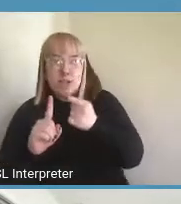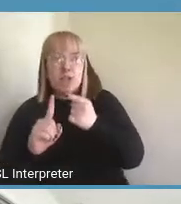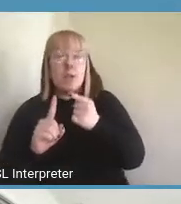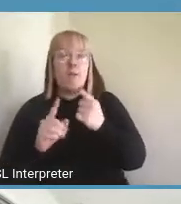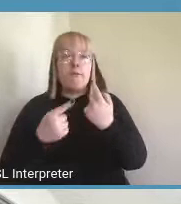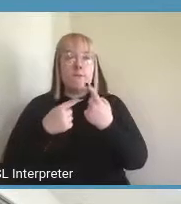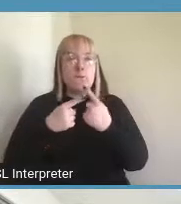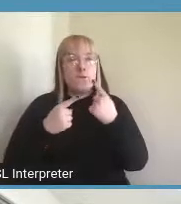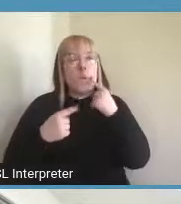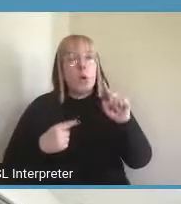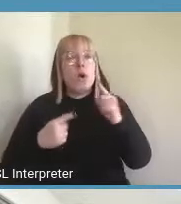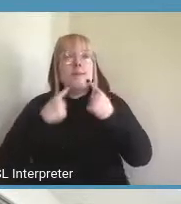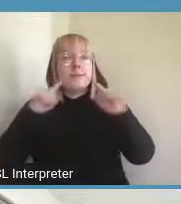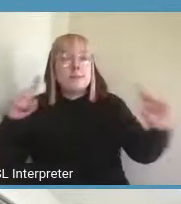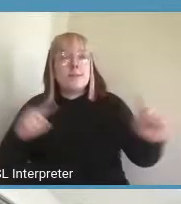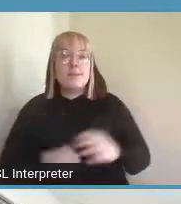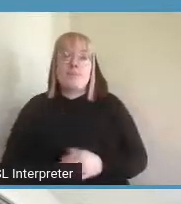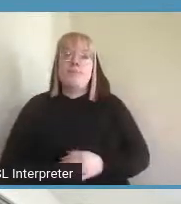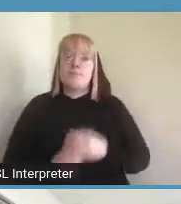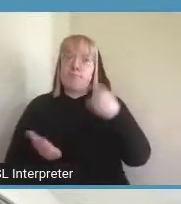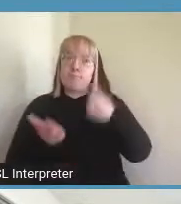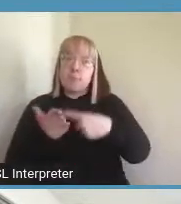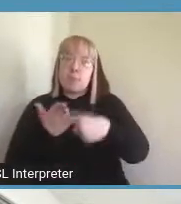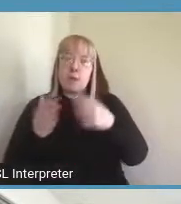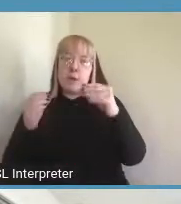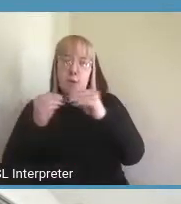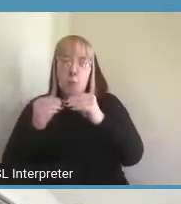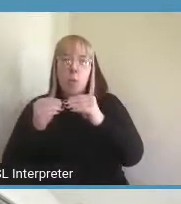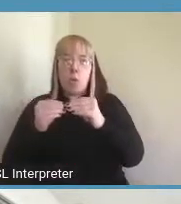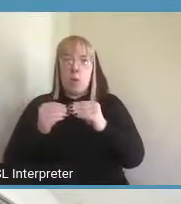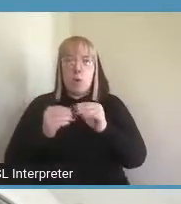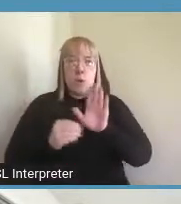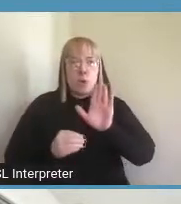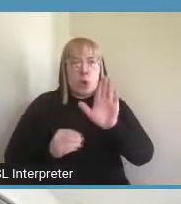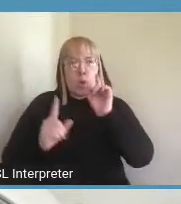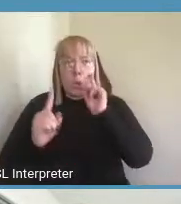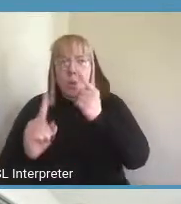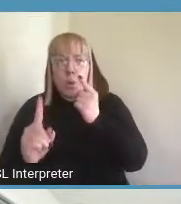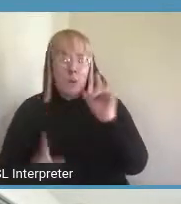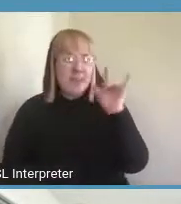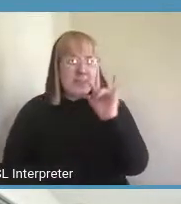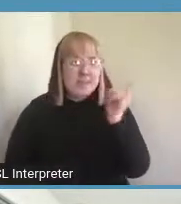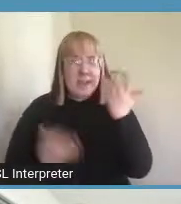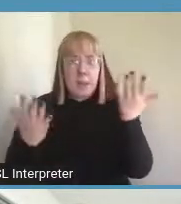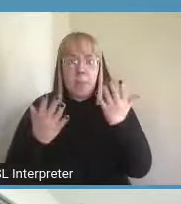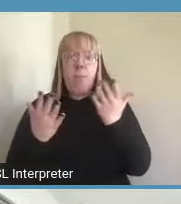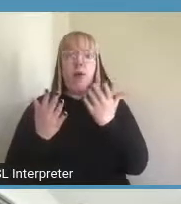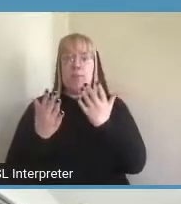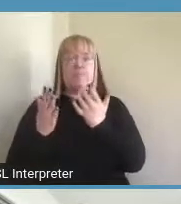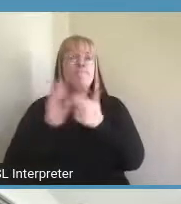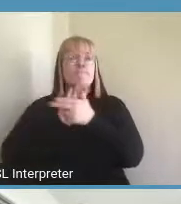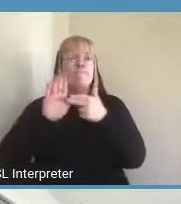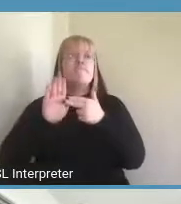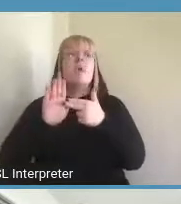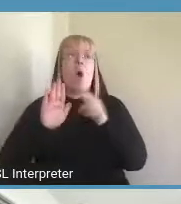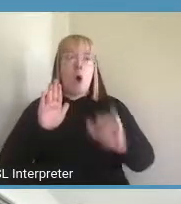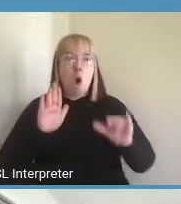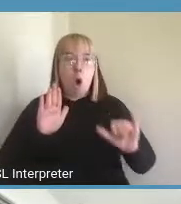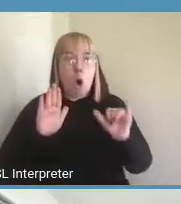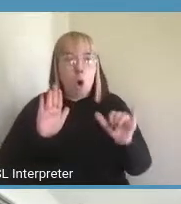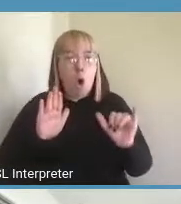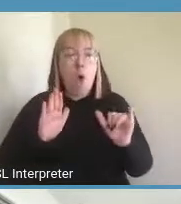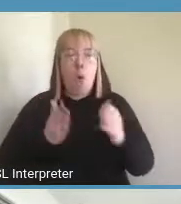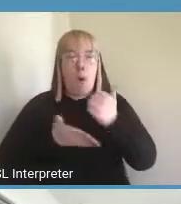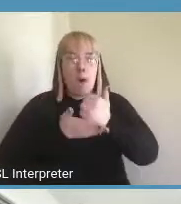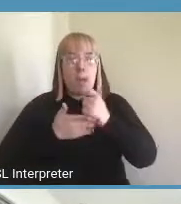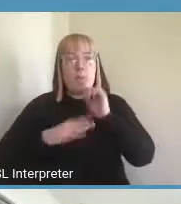metrics are important, and we're going to talk a lot about that, but what is it that you're trying to achieve, and all the ways you can think about what success looks like for you in helping you